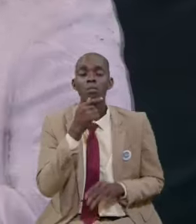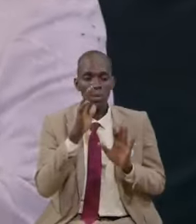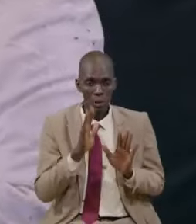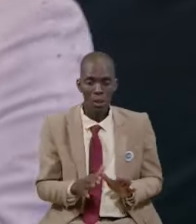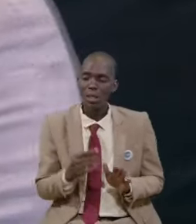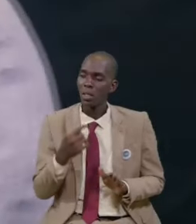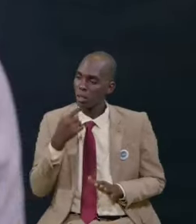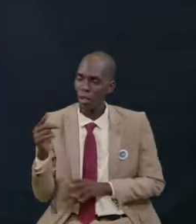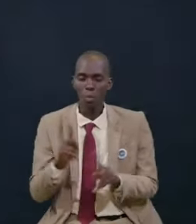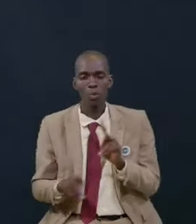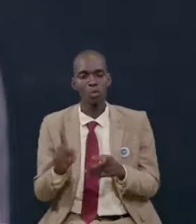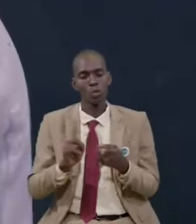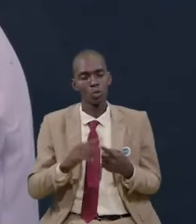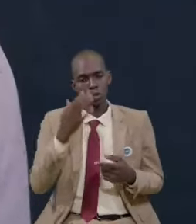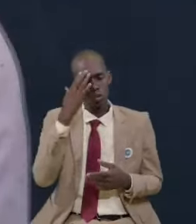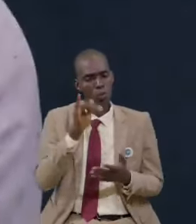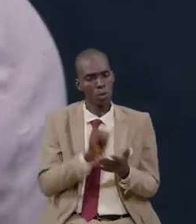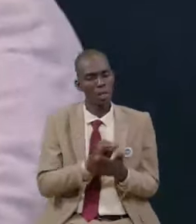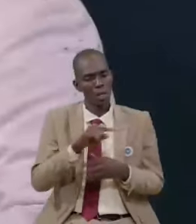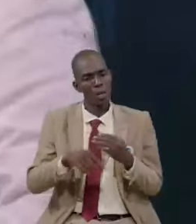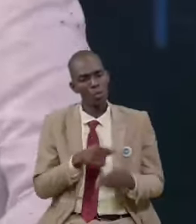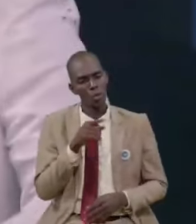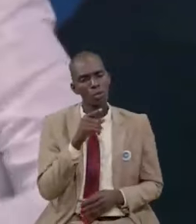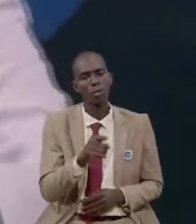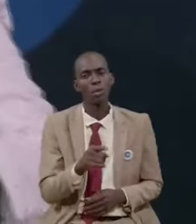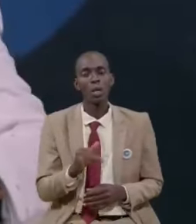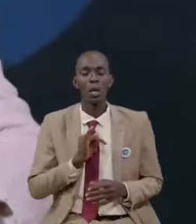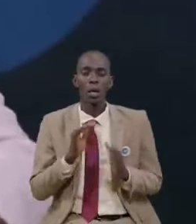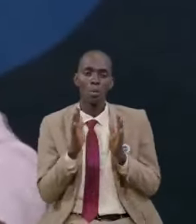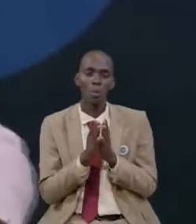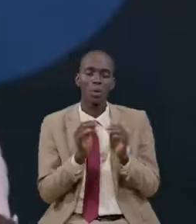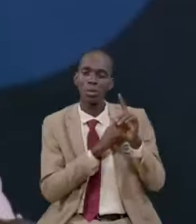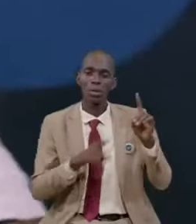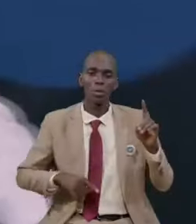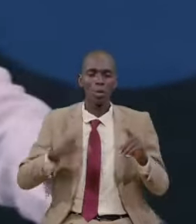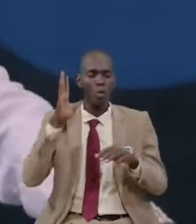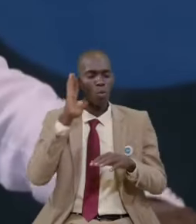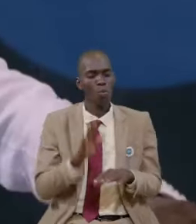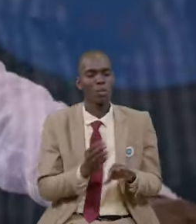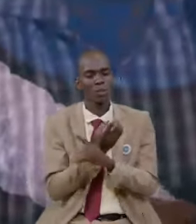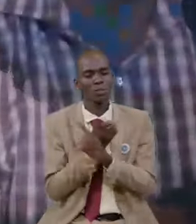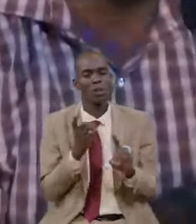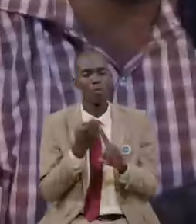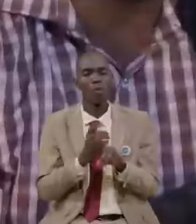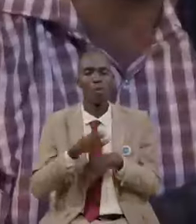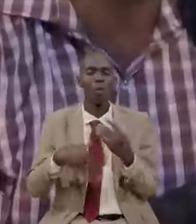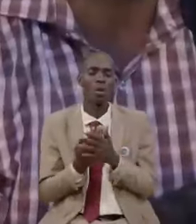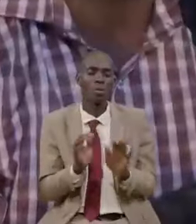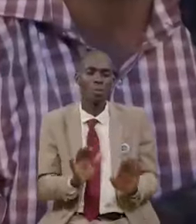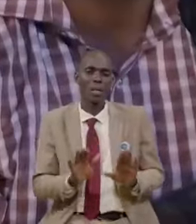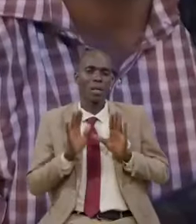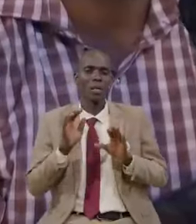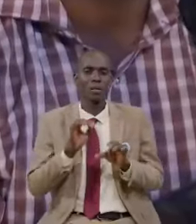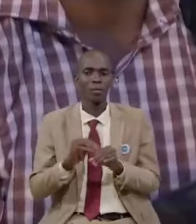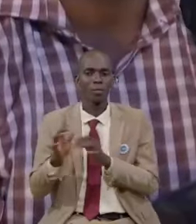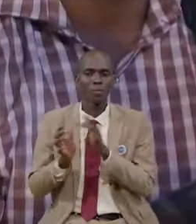any self-esteem? May the Lord deliver us from all fear in Jesus' name. You know, the